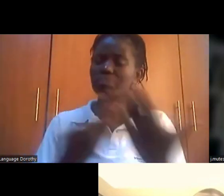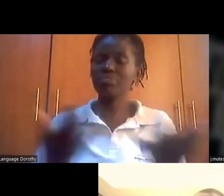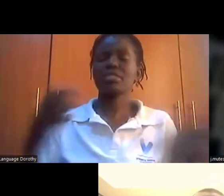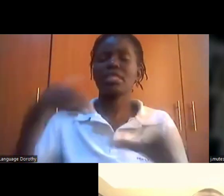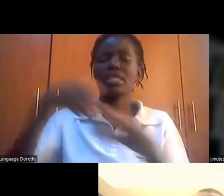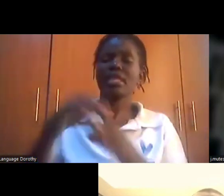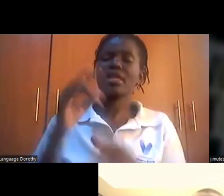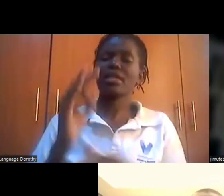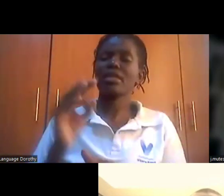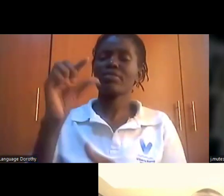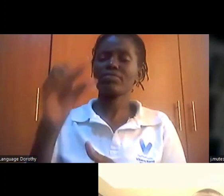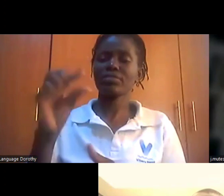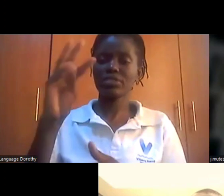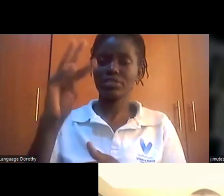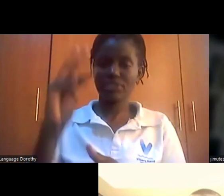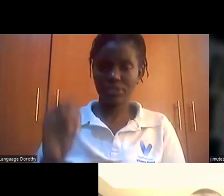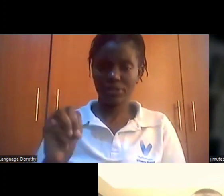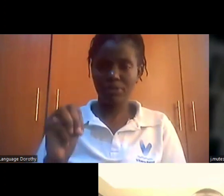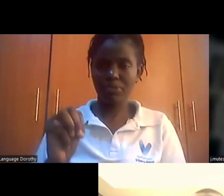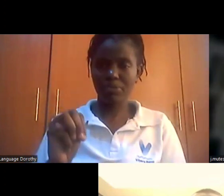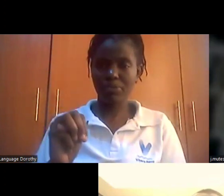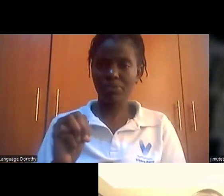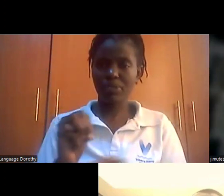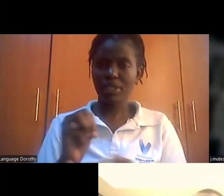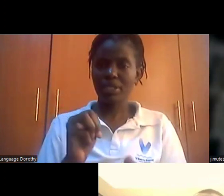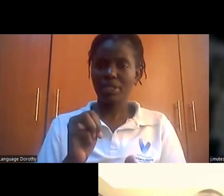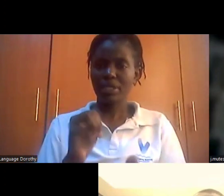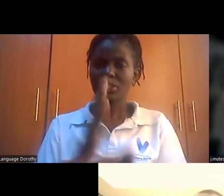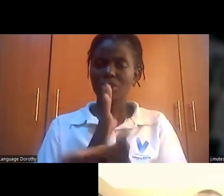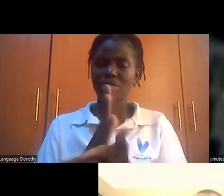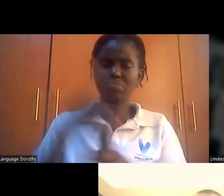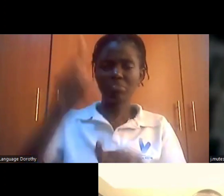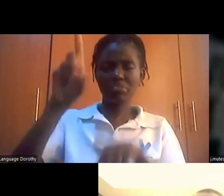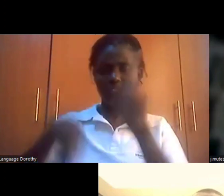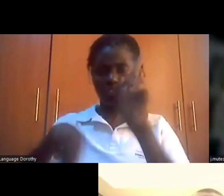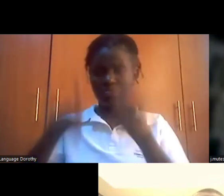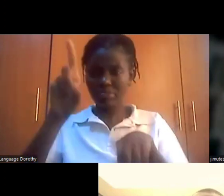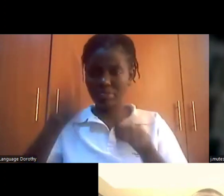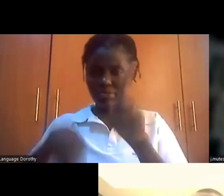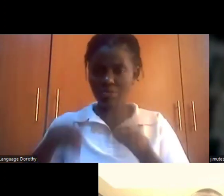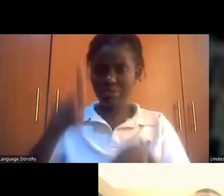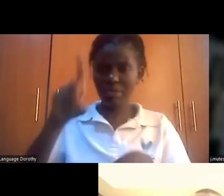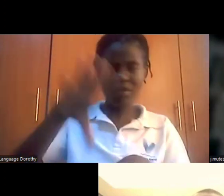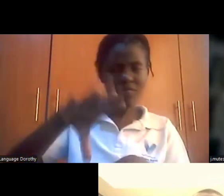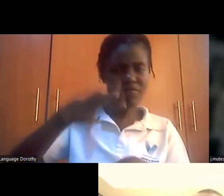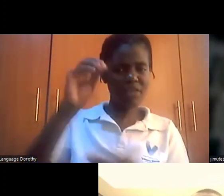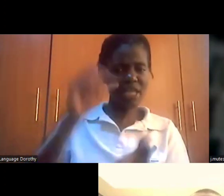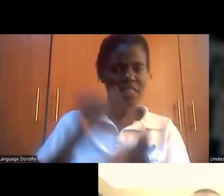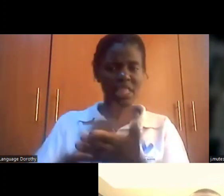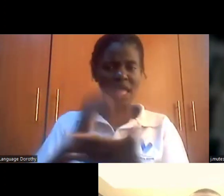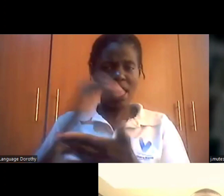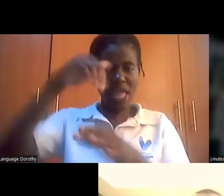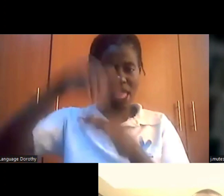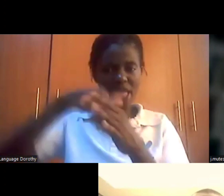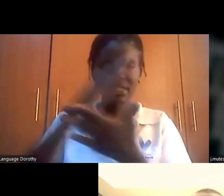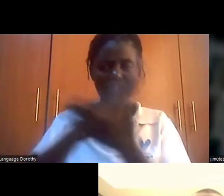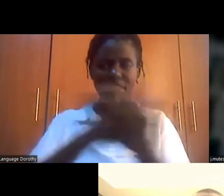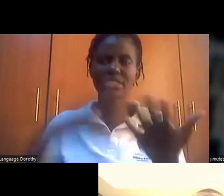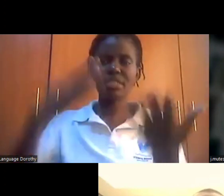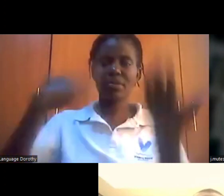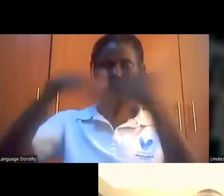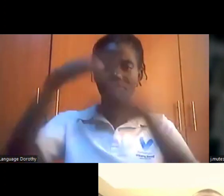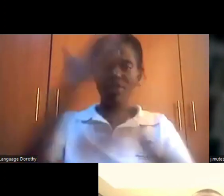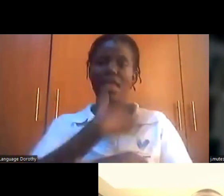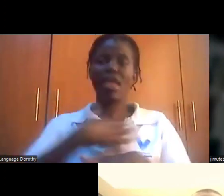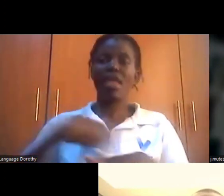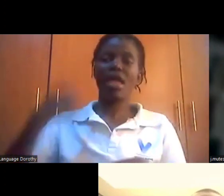with that component is that it was variable. For example, you'll actually find that in some universities or even colleges, the